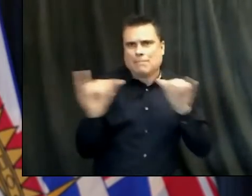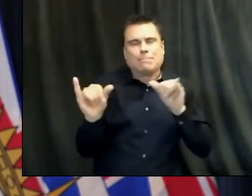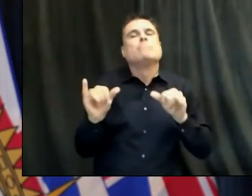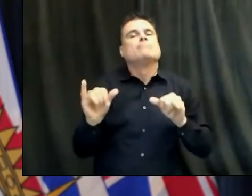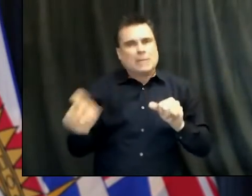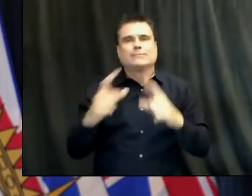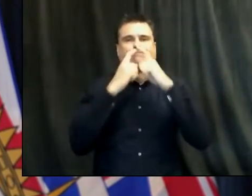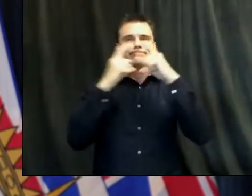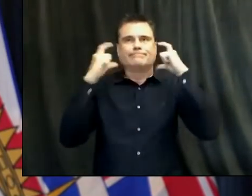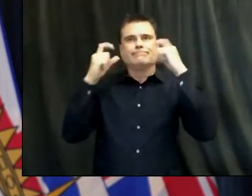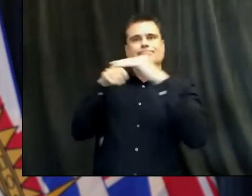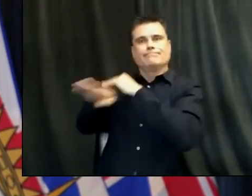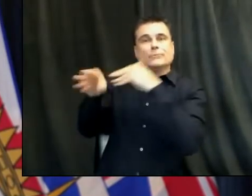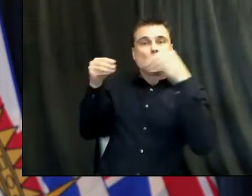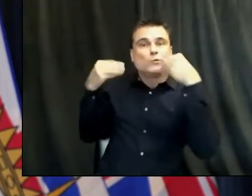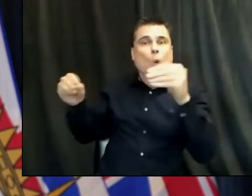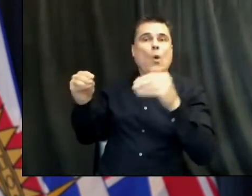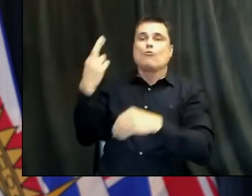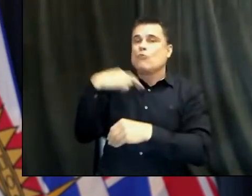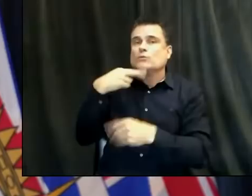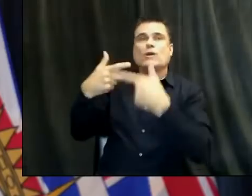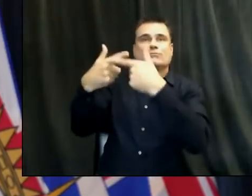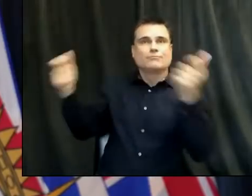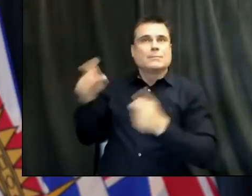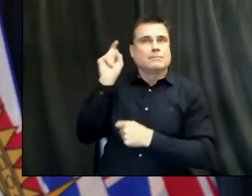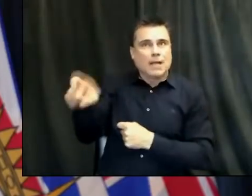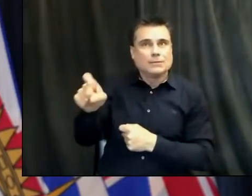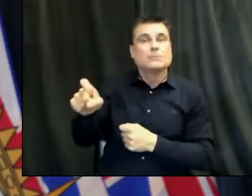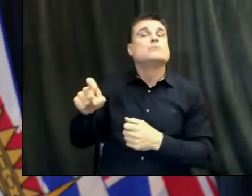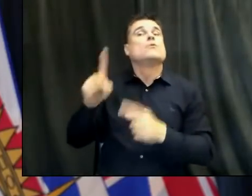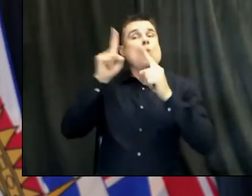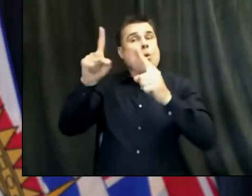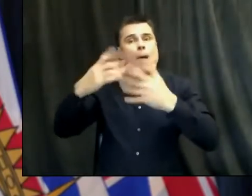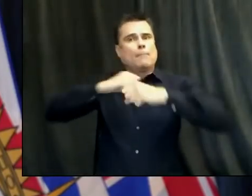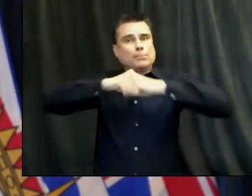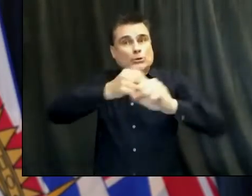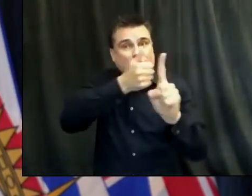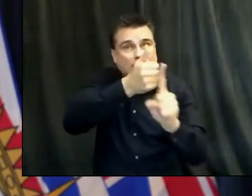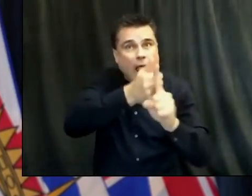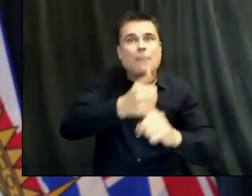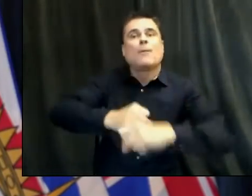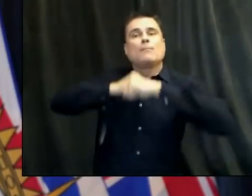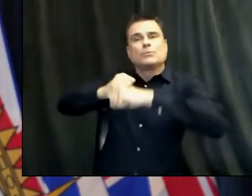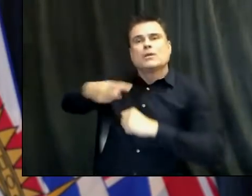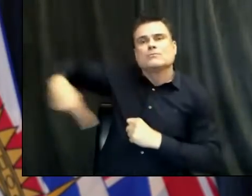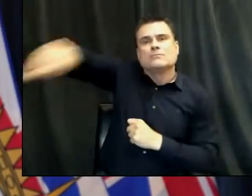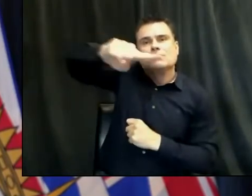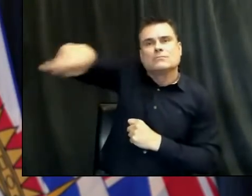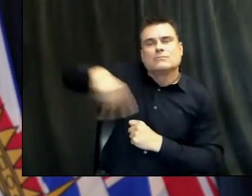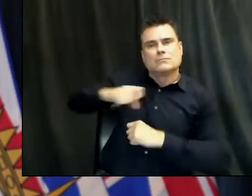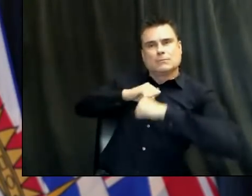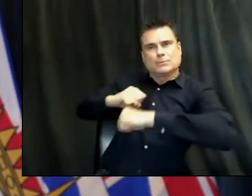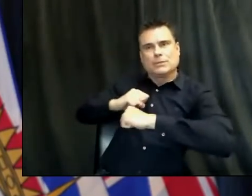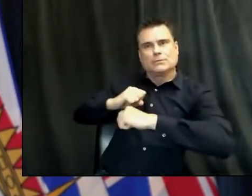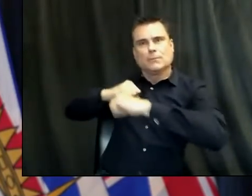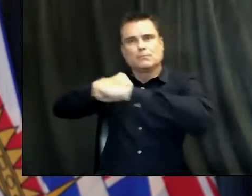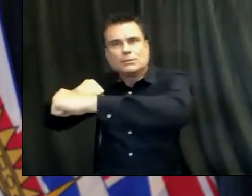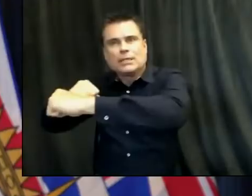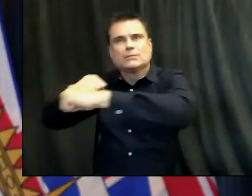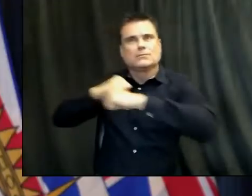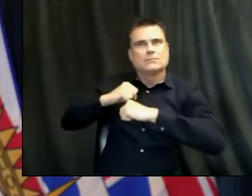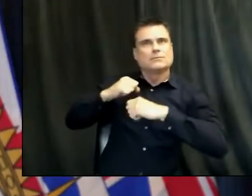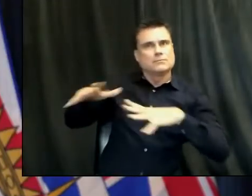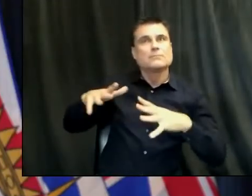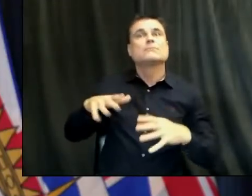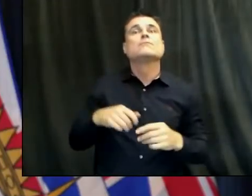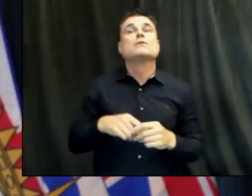remind ourselves that particularly when we're in indoor spaces, it is important for us to show the respect and protection